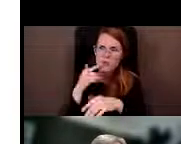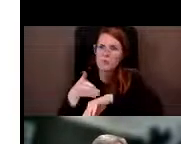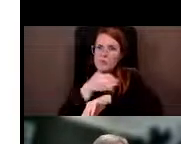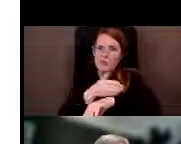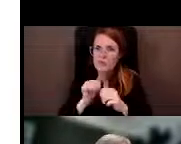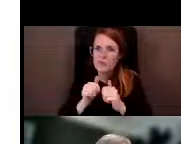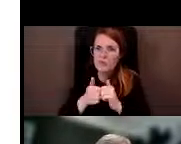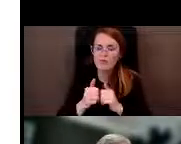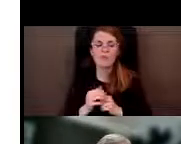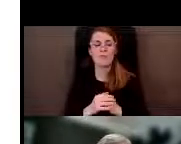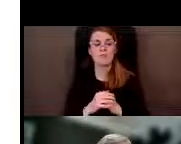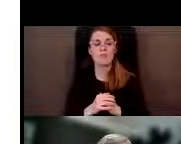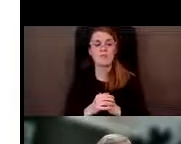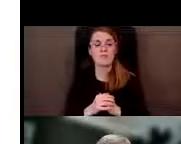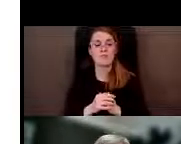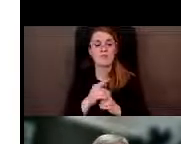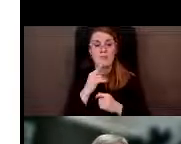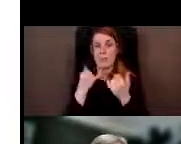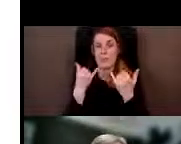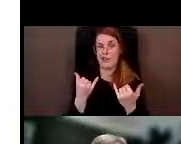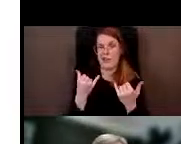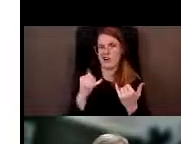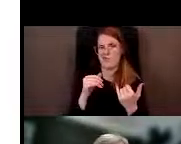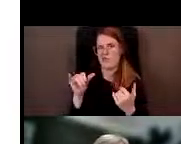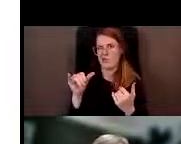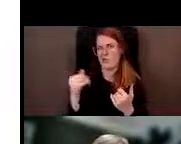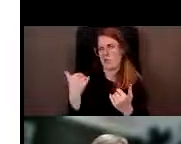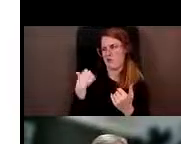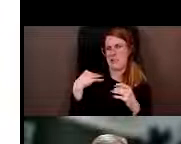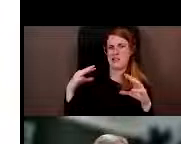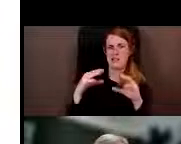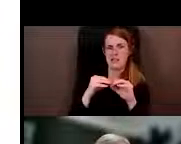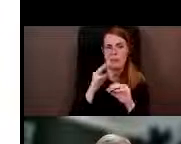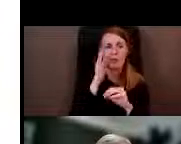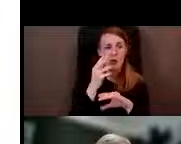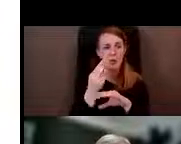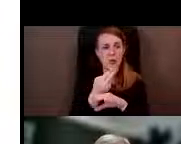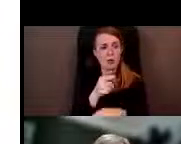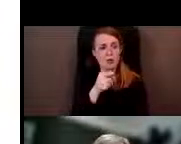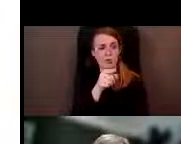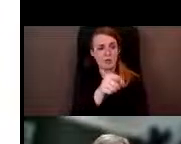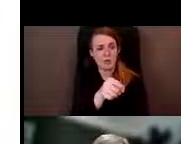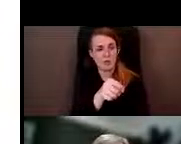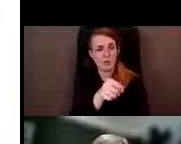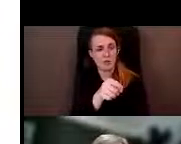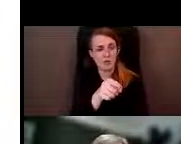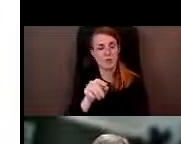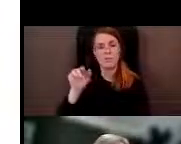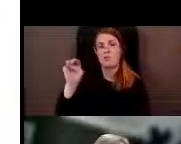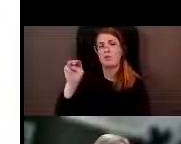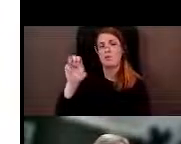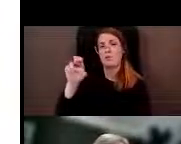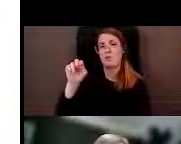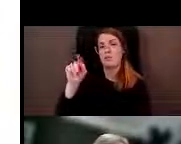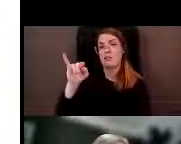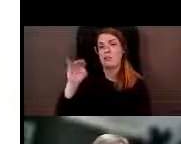Tonight, as in past meetings, we will be using Mentimeter as we did in our previous two meetings. And if